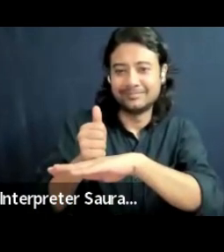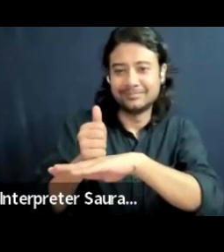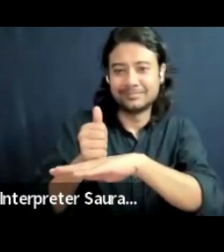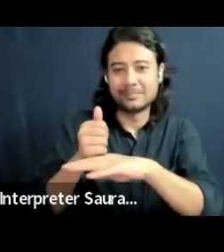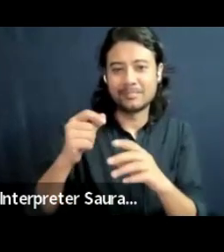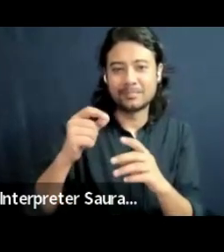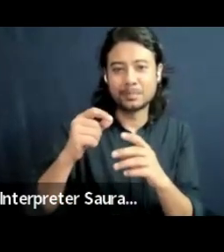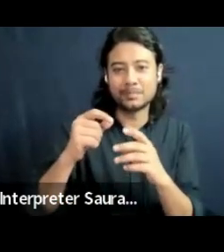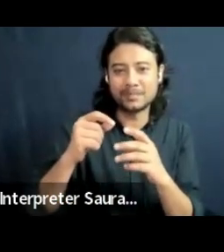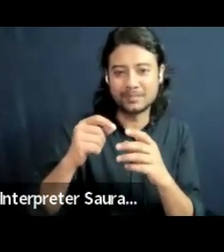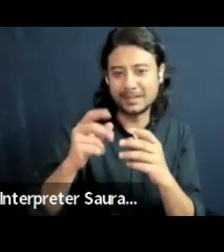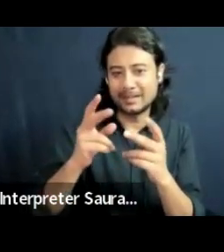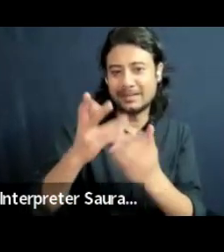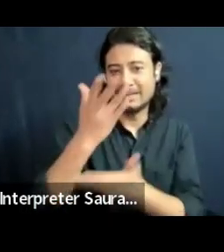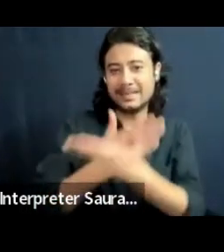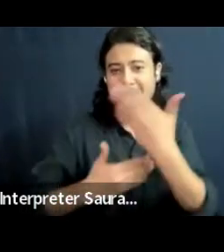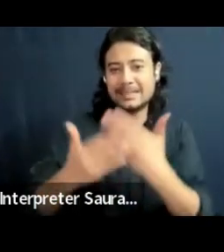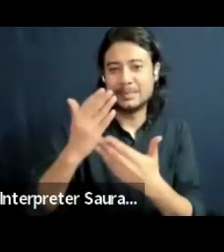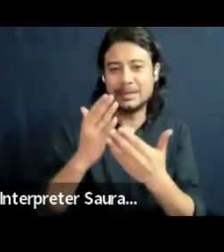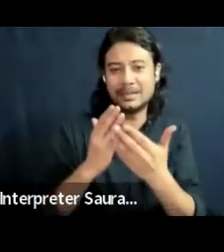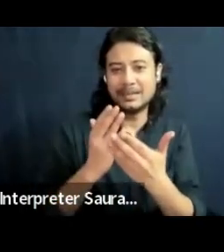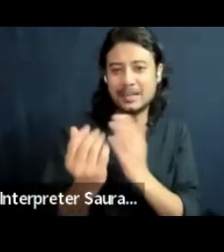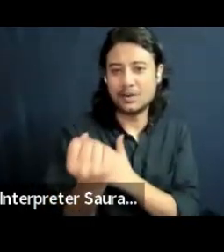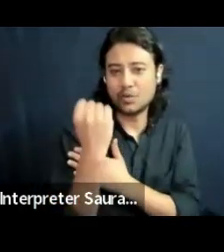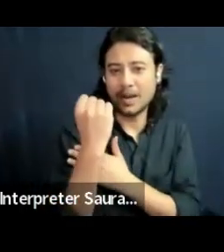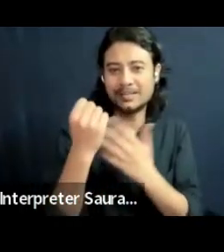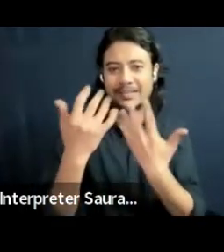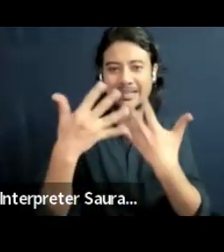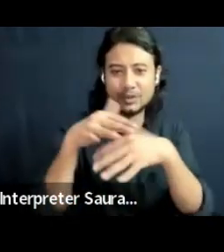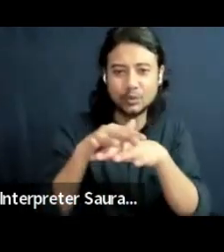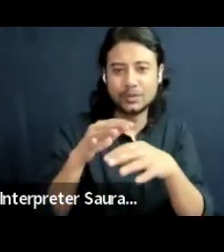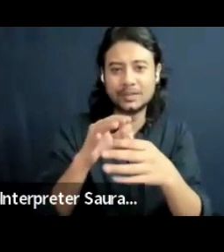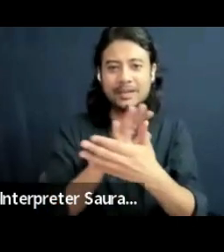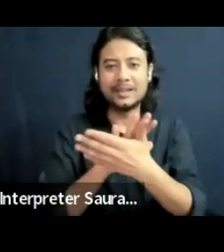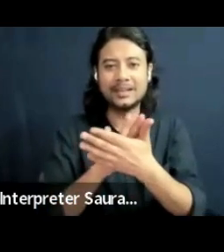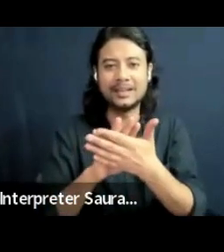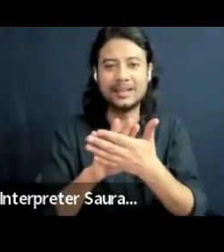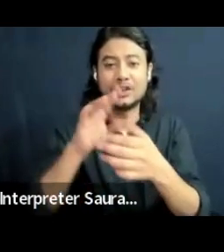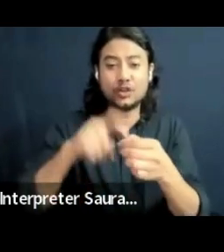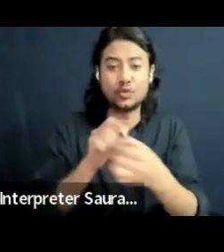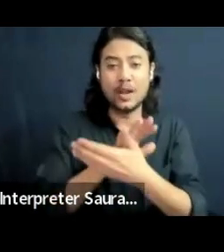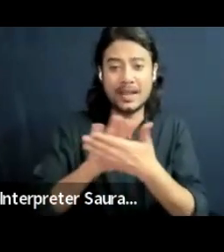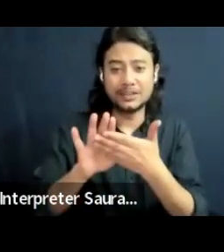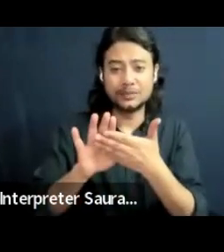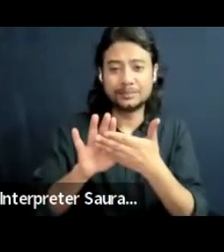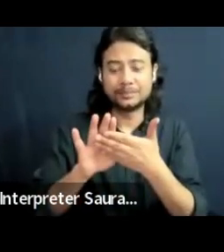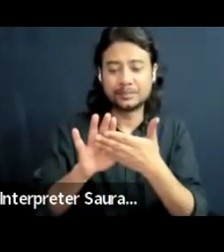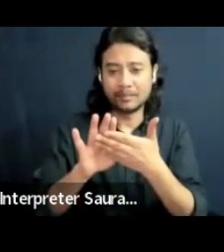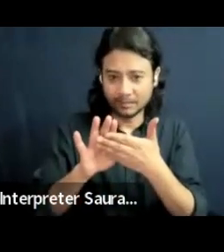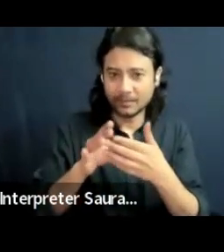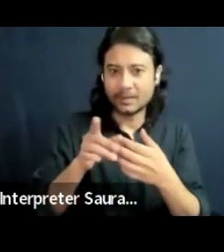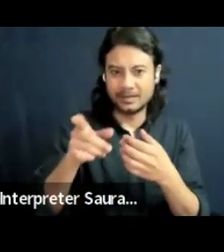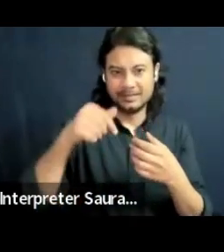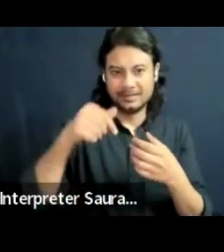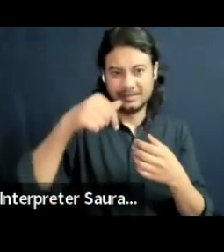it this morning here in the United States at my time. His accolades include working